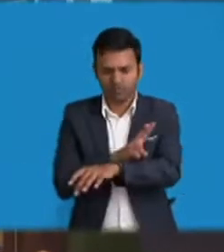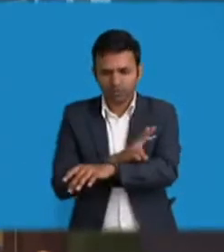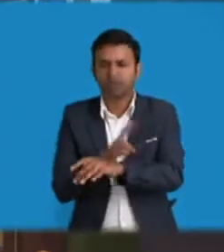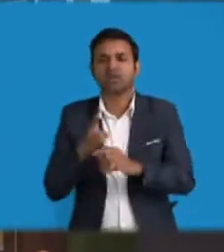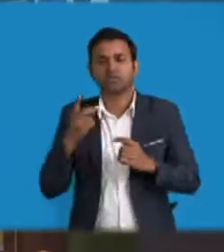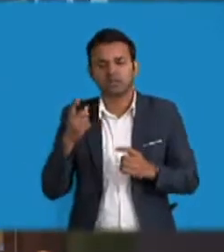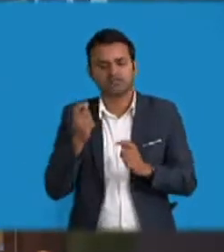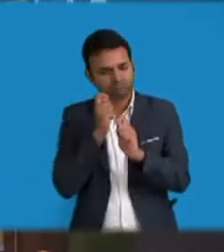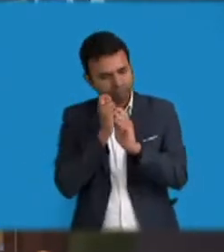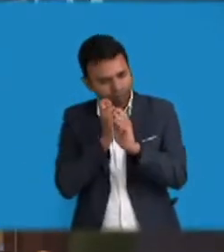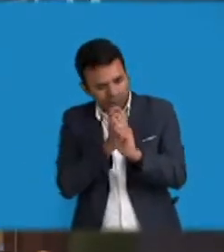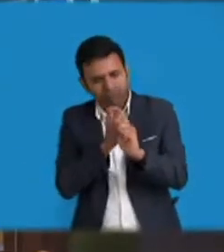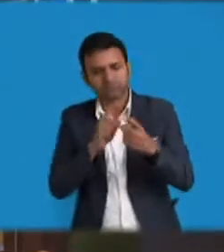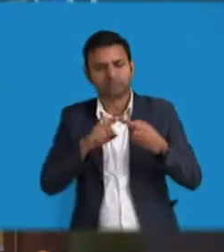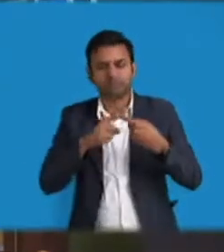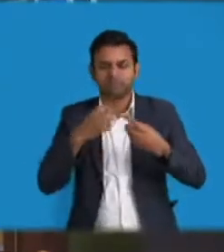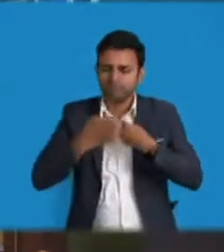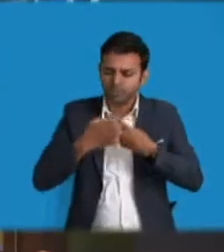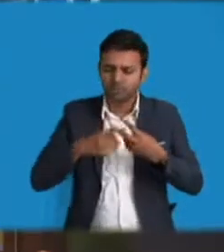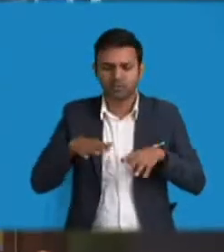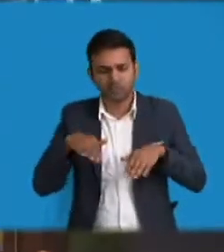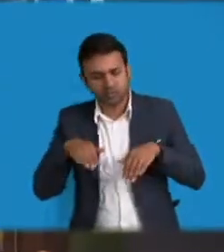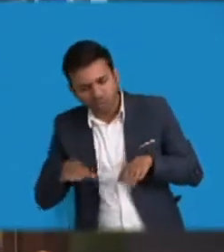construction, engineering,